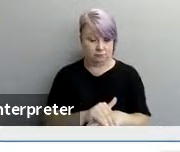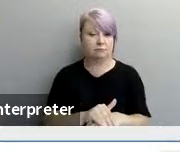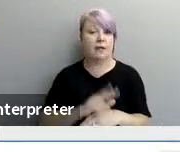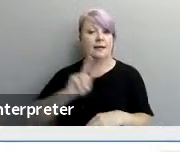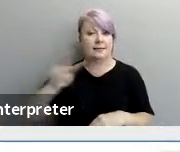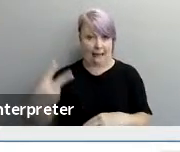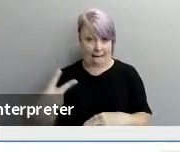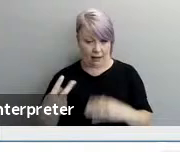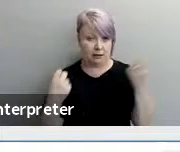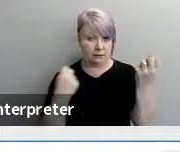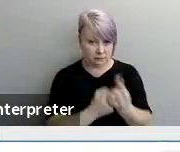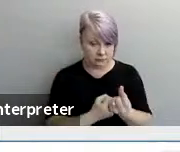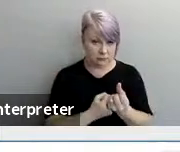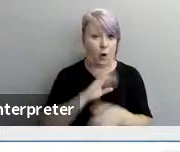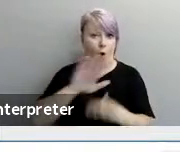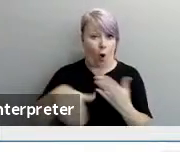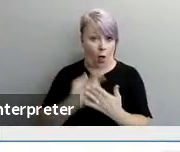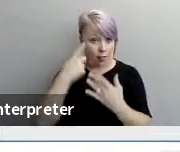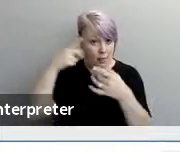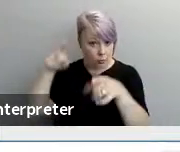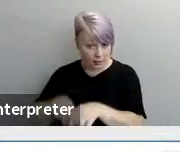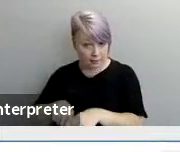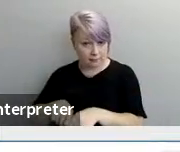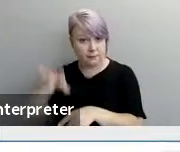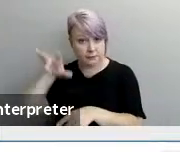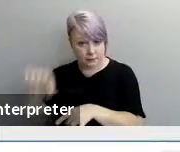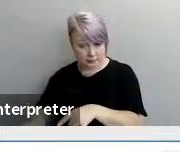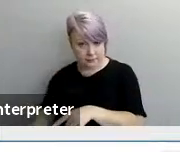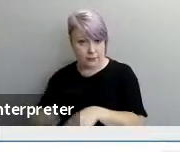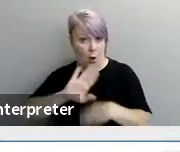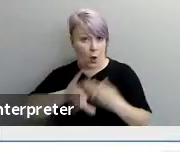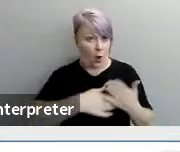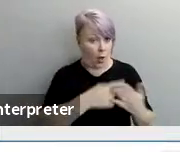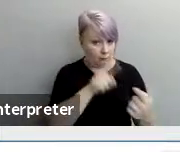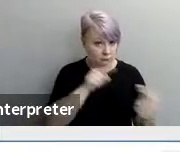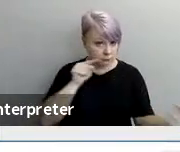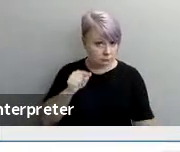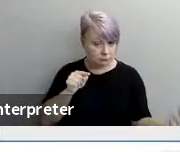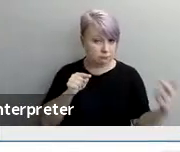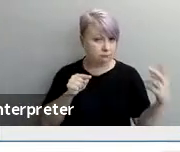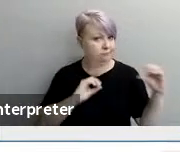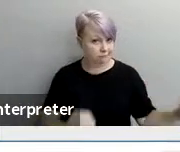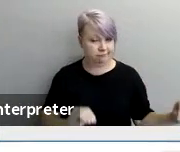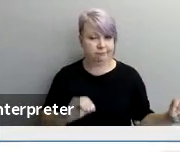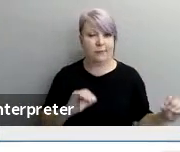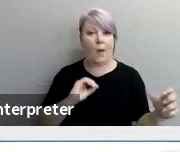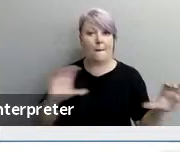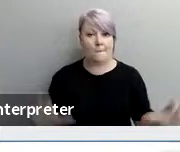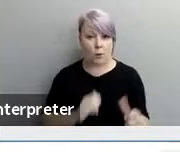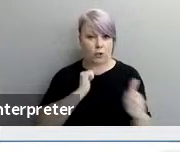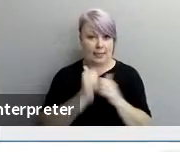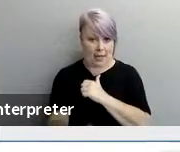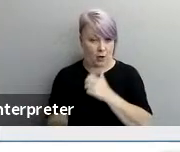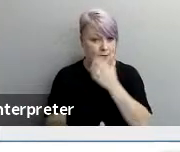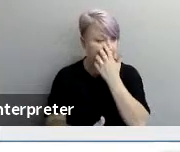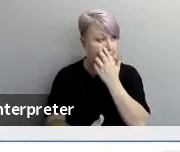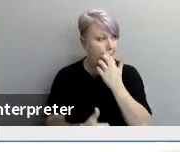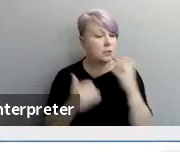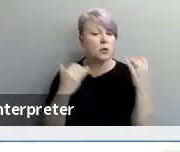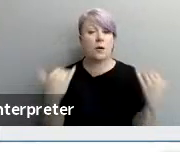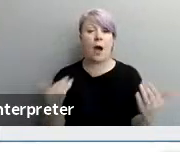All in favor? Aye. All opposed? Motion carries. Next are school updates.